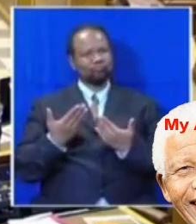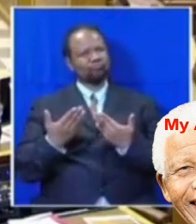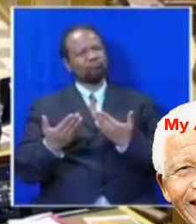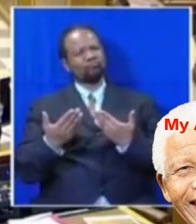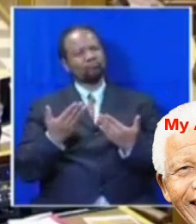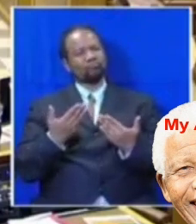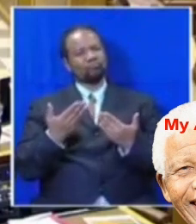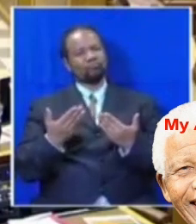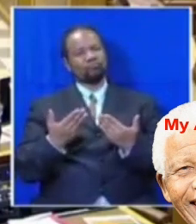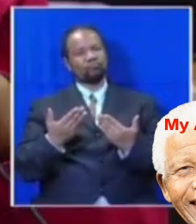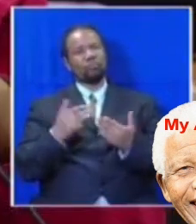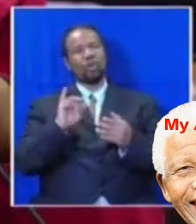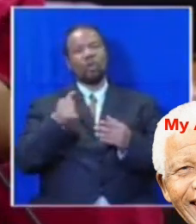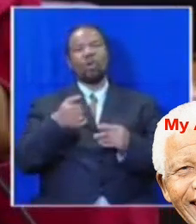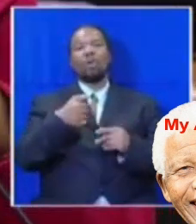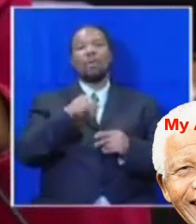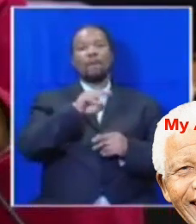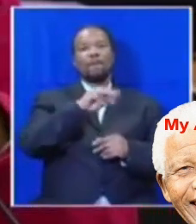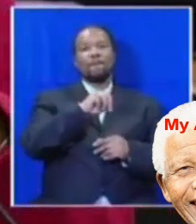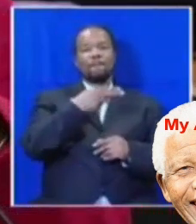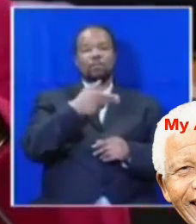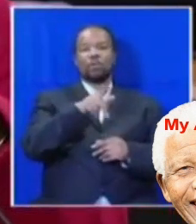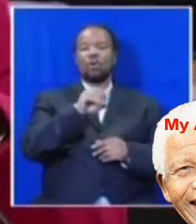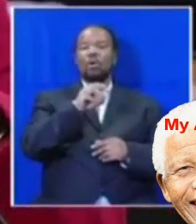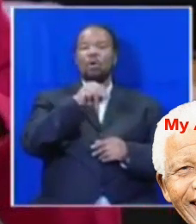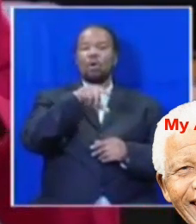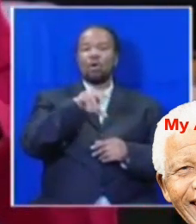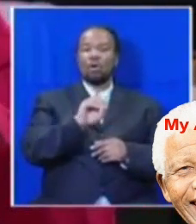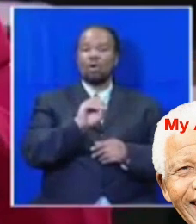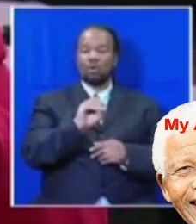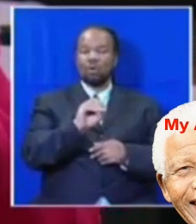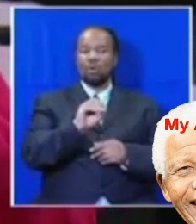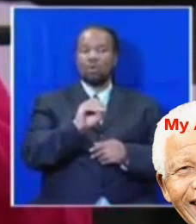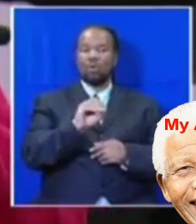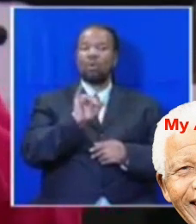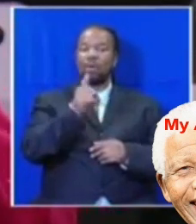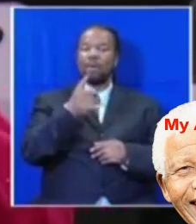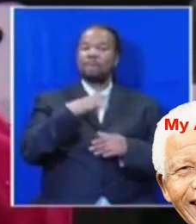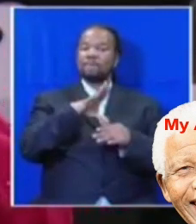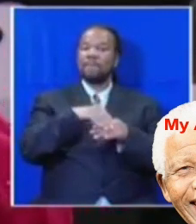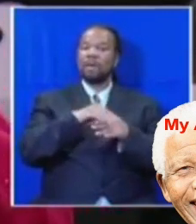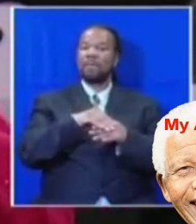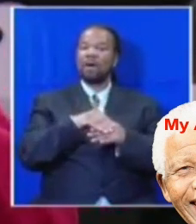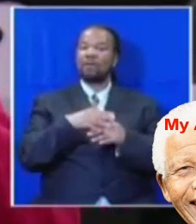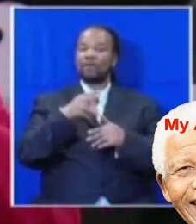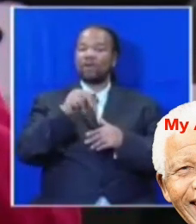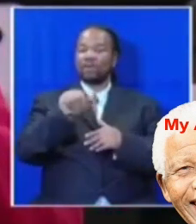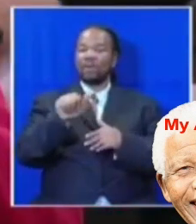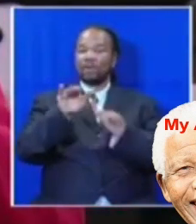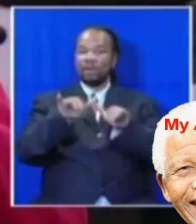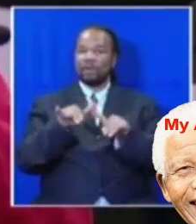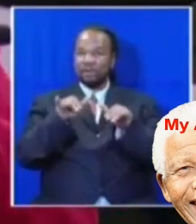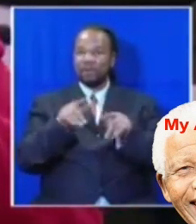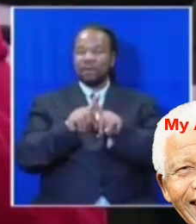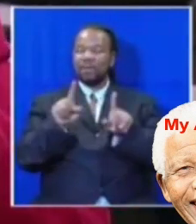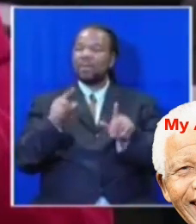uNjomane njengemember yala iParliament evumelekile kuvele kuhlekwe bakhulume yonke into. Uze ngabe